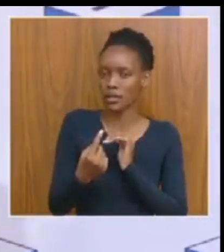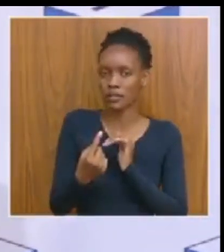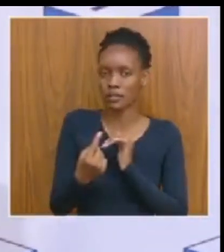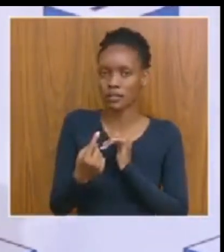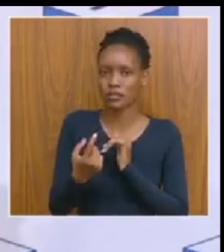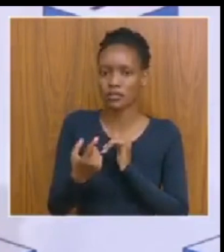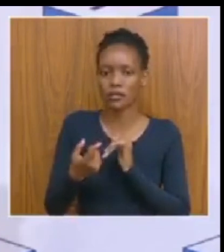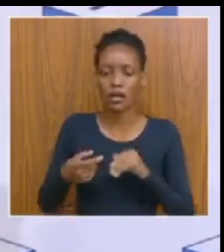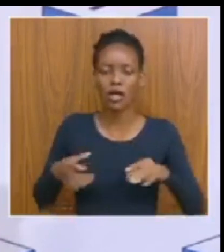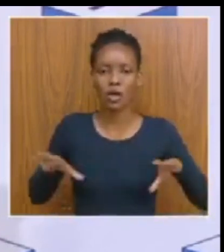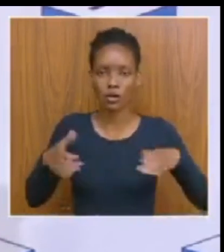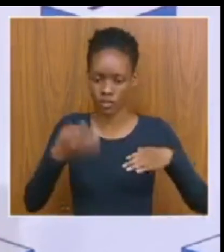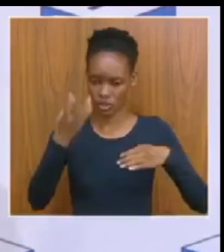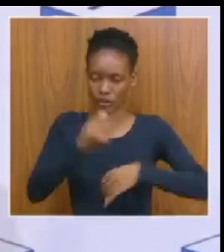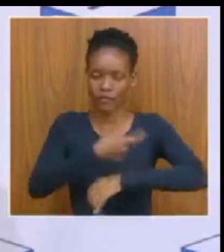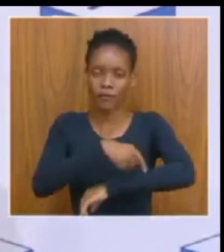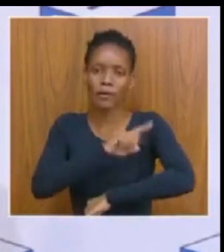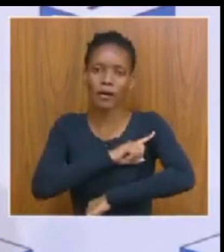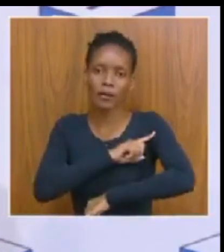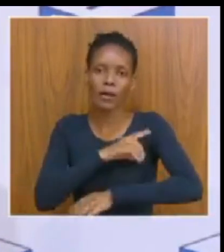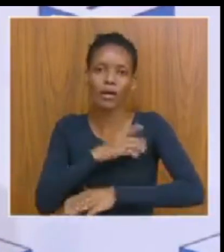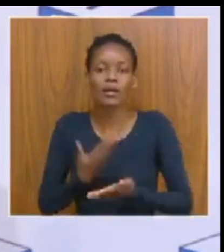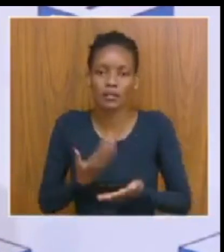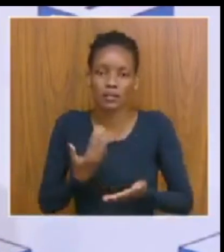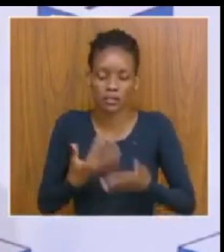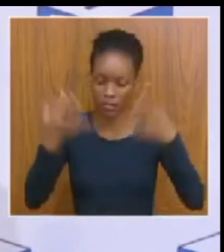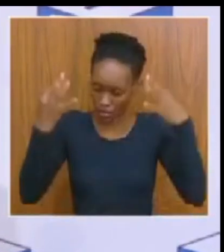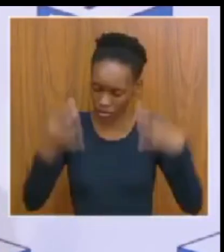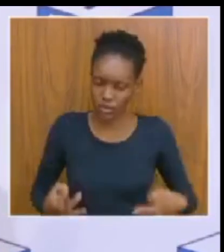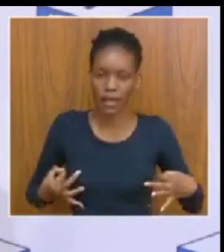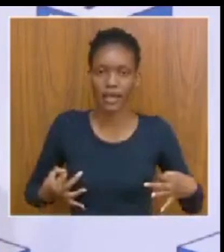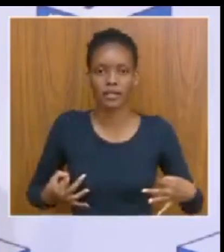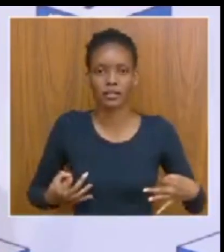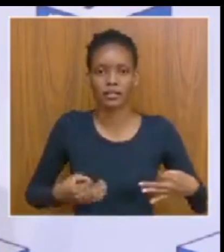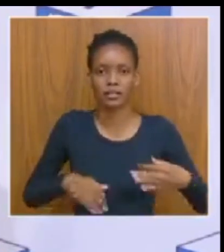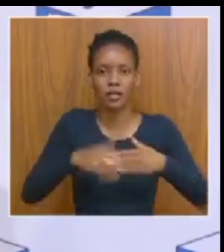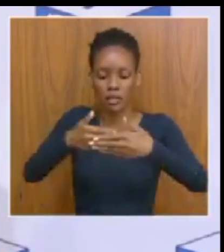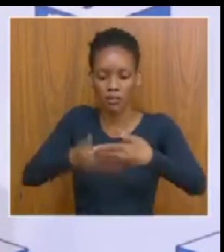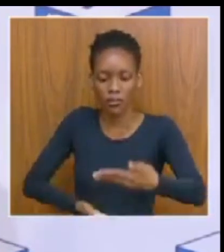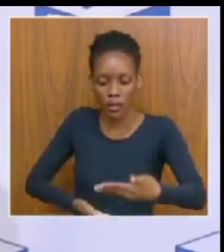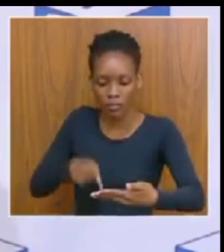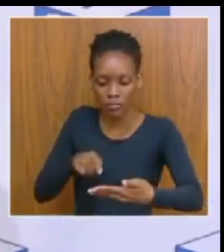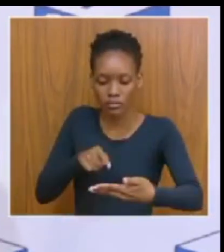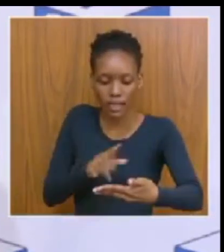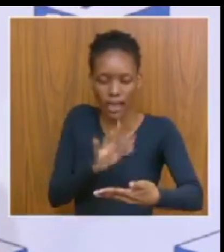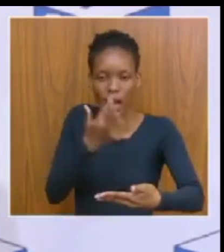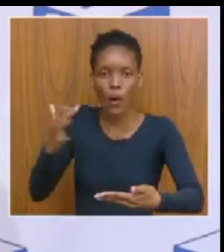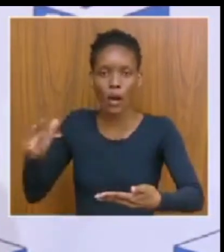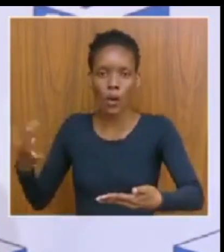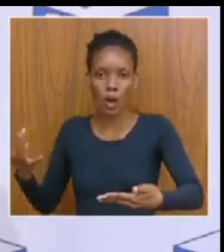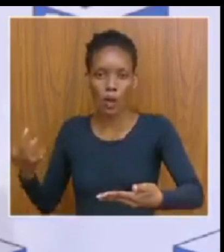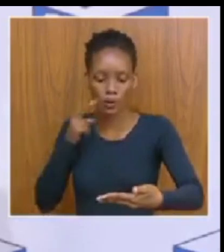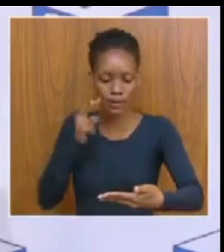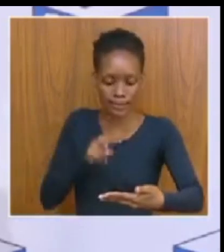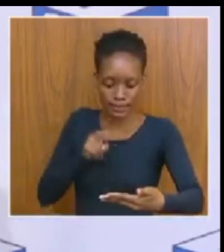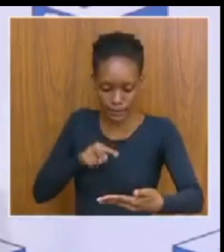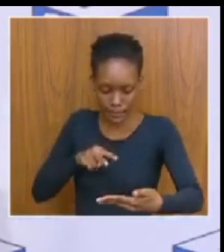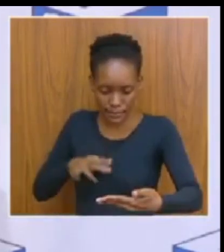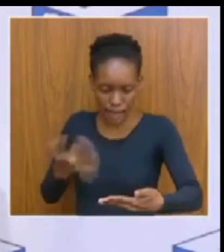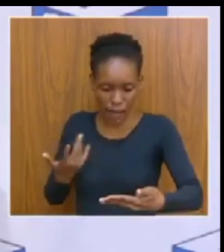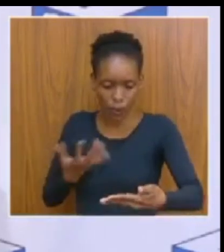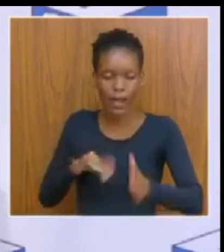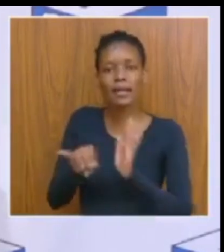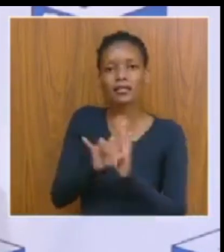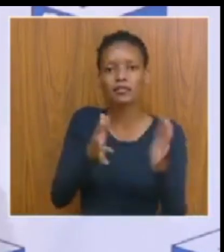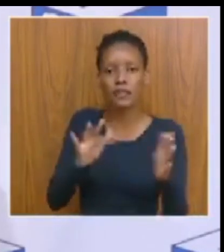broad-ranging powers to determine the design, look and feel, and identifiers on the ballot. The